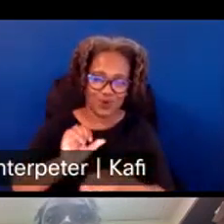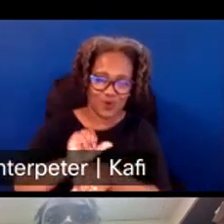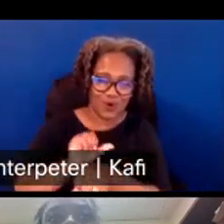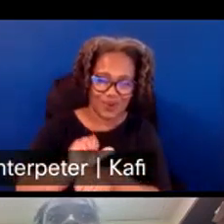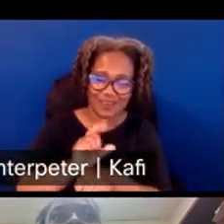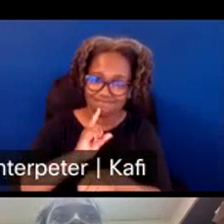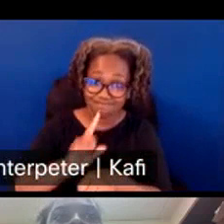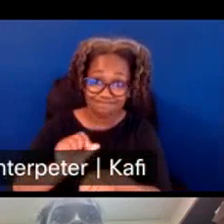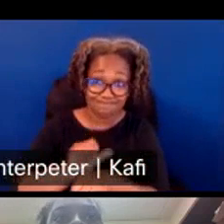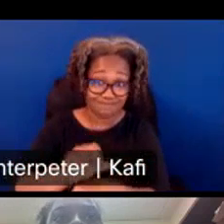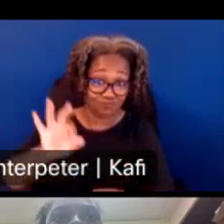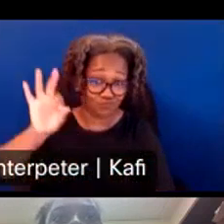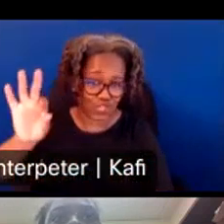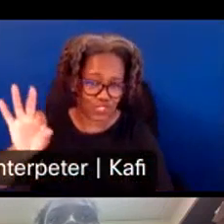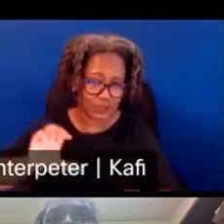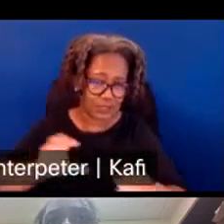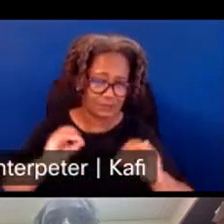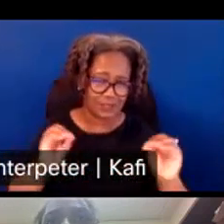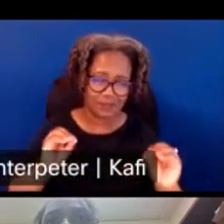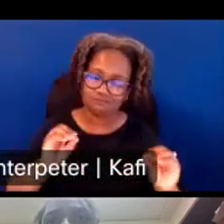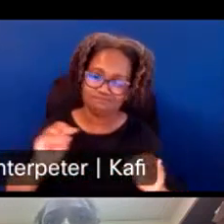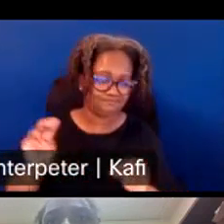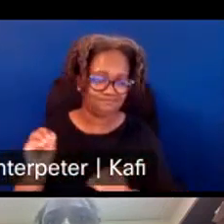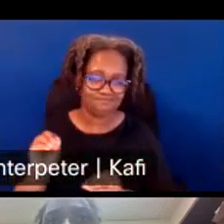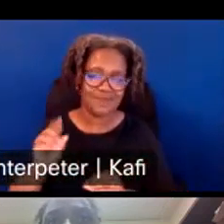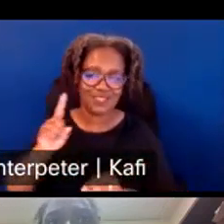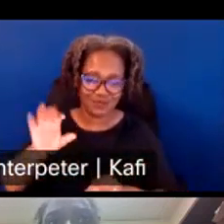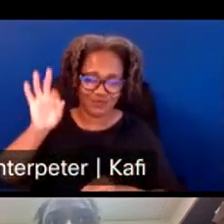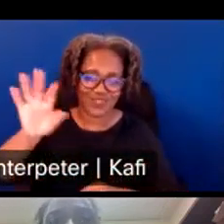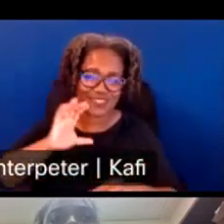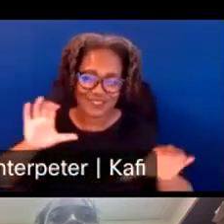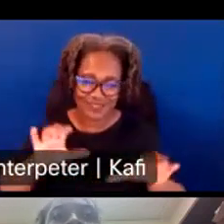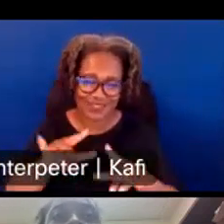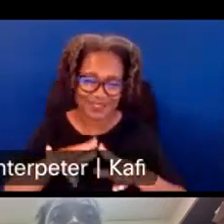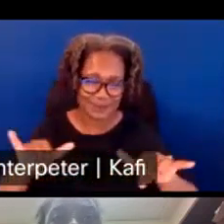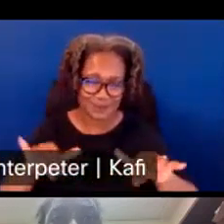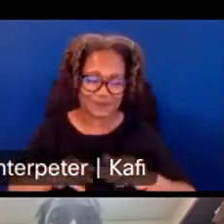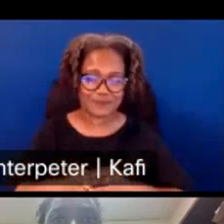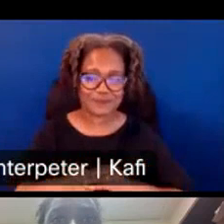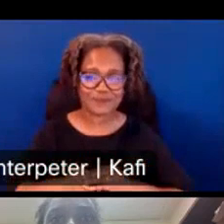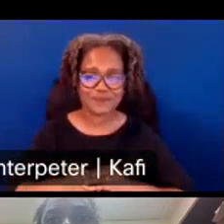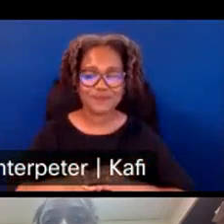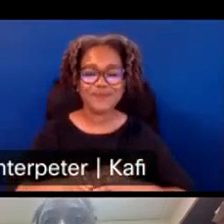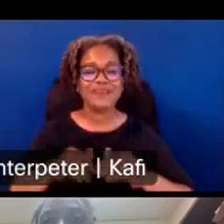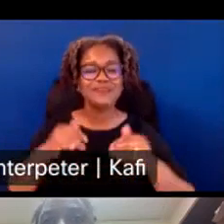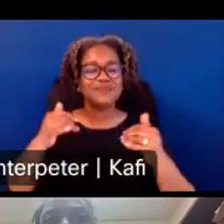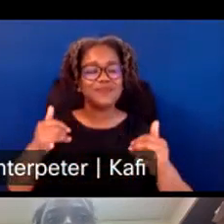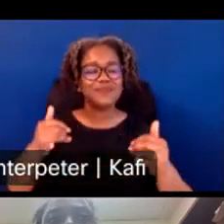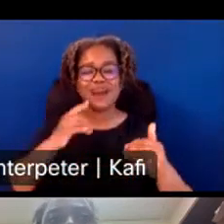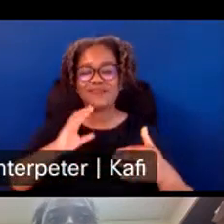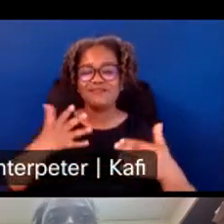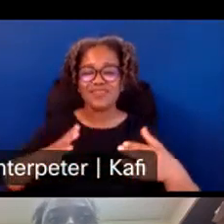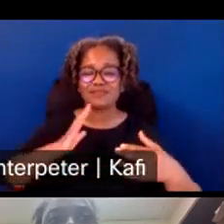cosmetology program on the way to becoming a licensed cosmetology instructor. I will now turn the program over to my